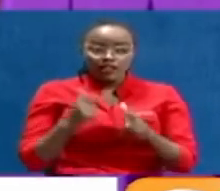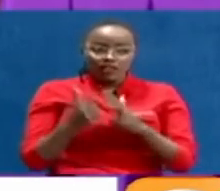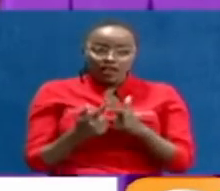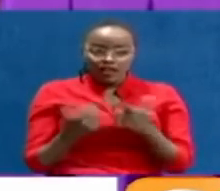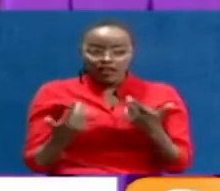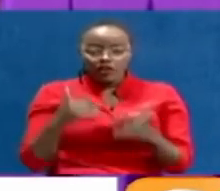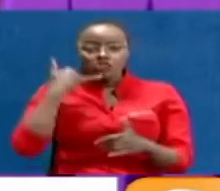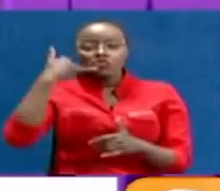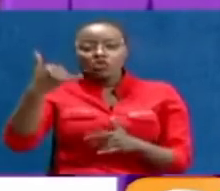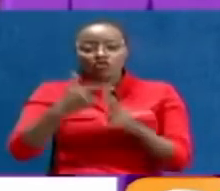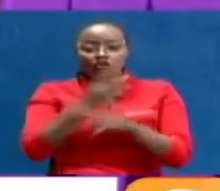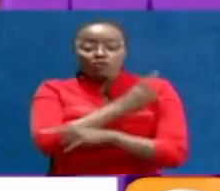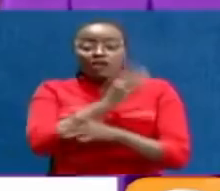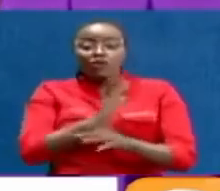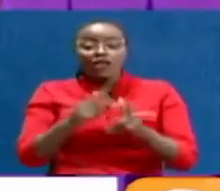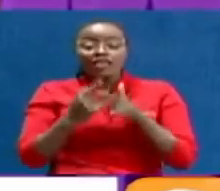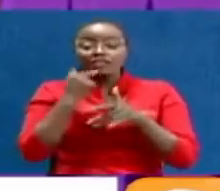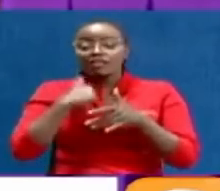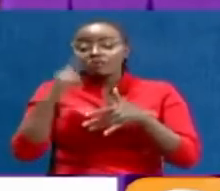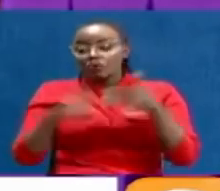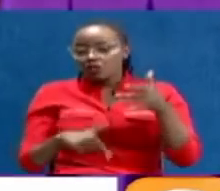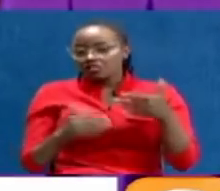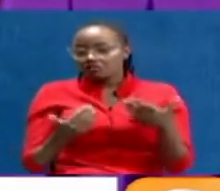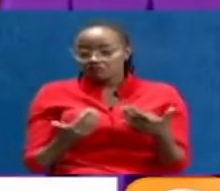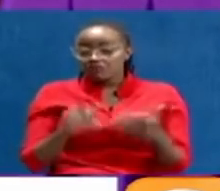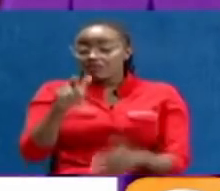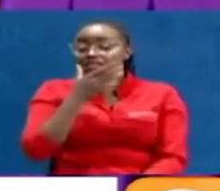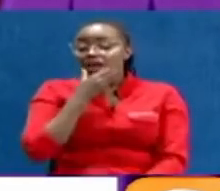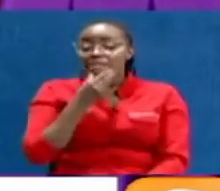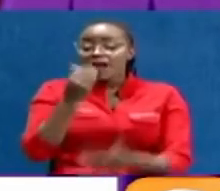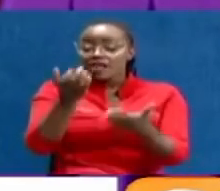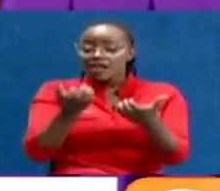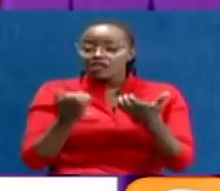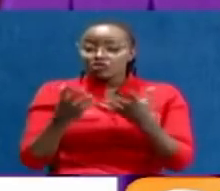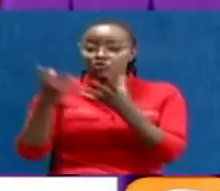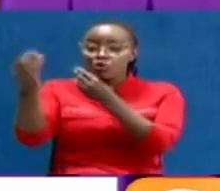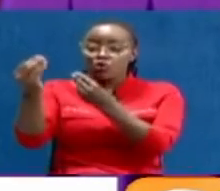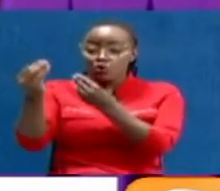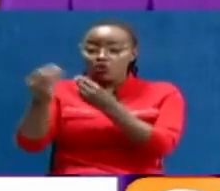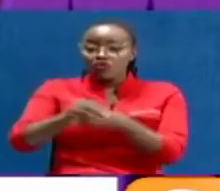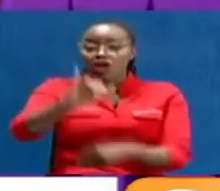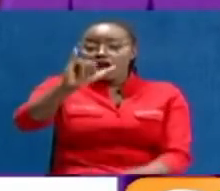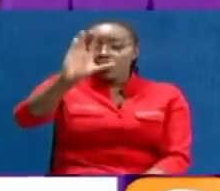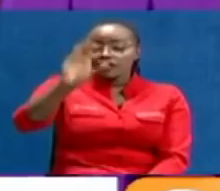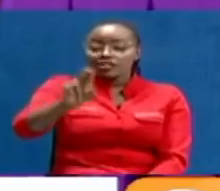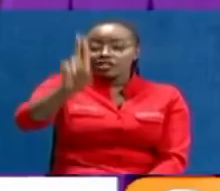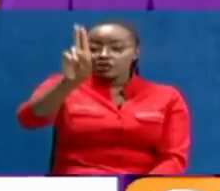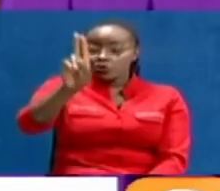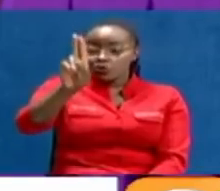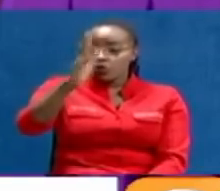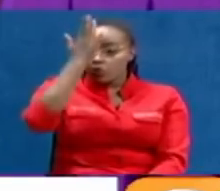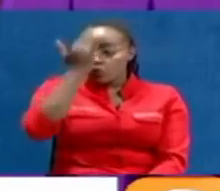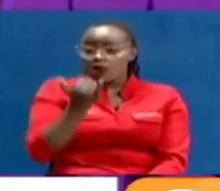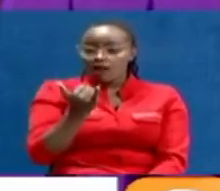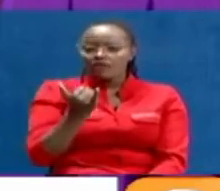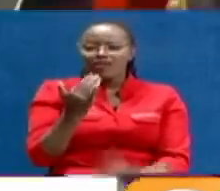Then I get another call from the doctor and he tells me, this man now needs to go to ICU